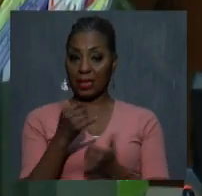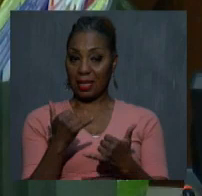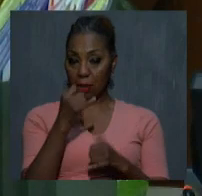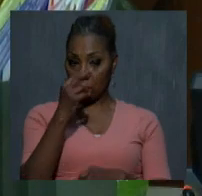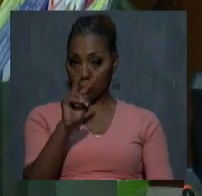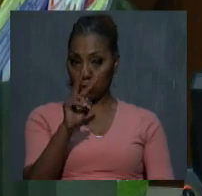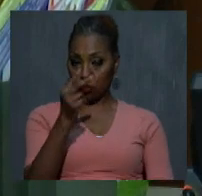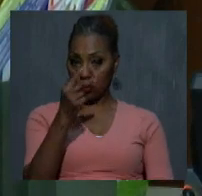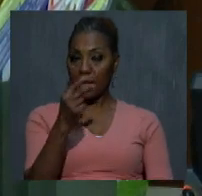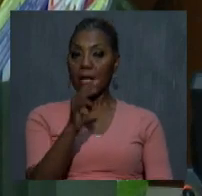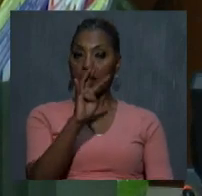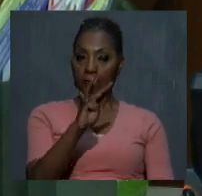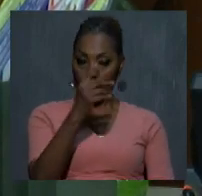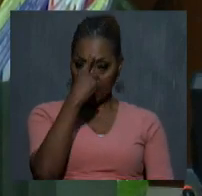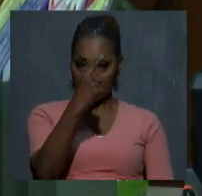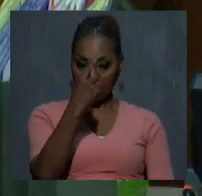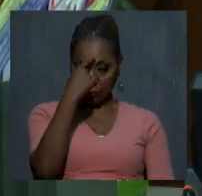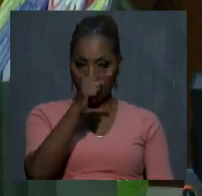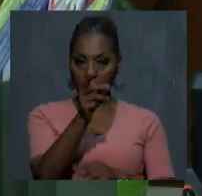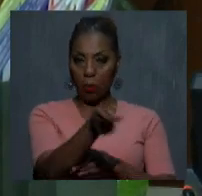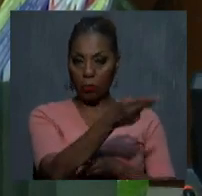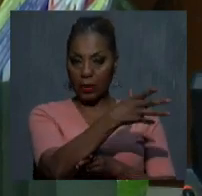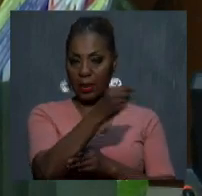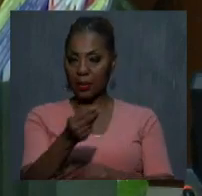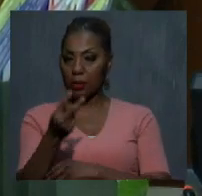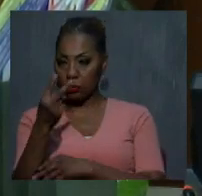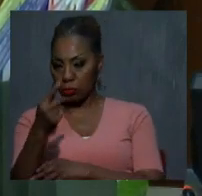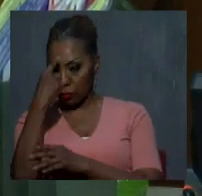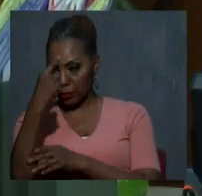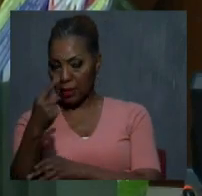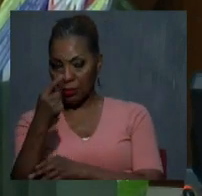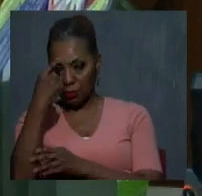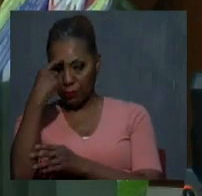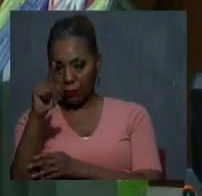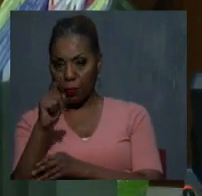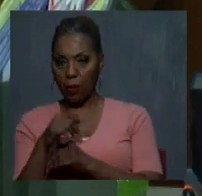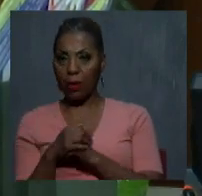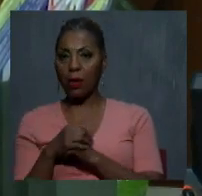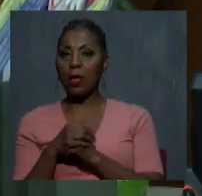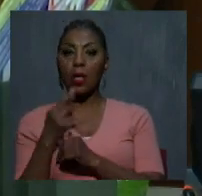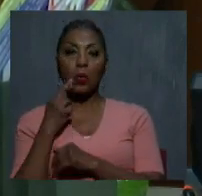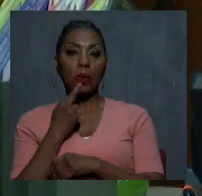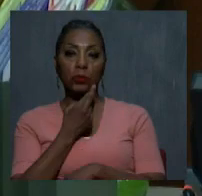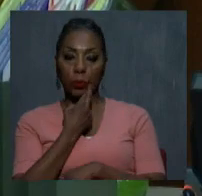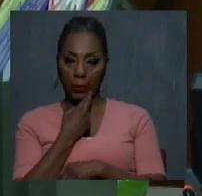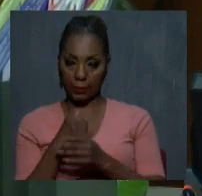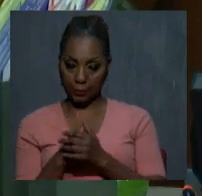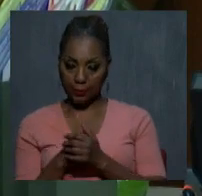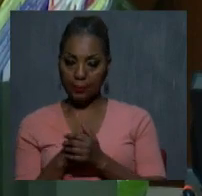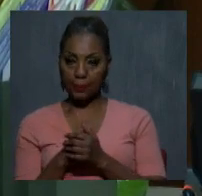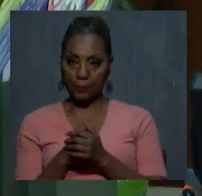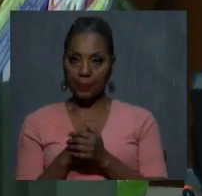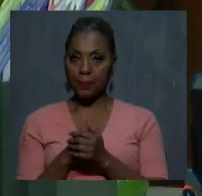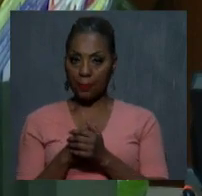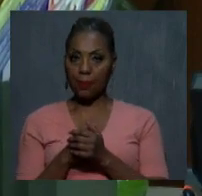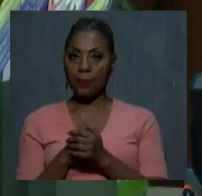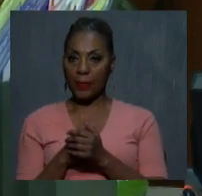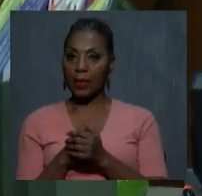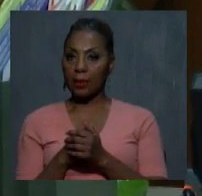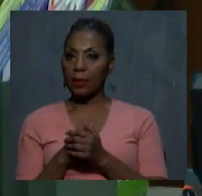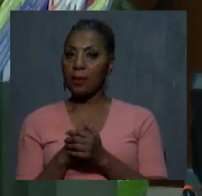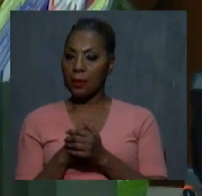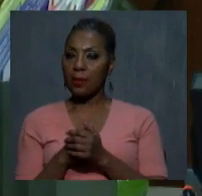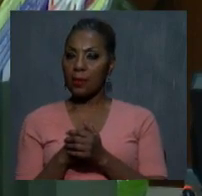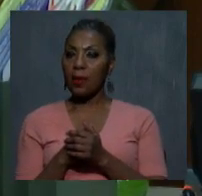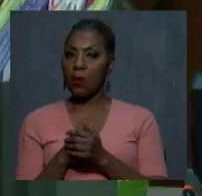cents or 4 cents goes on hotels and 2 cents goes upon restaurants, up to date